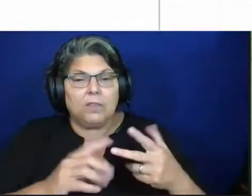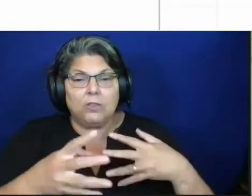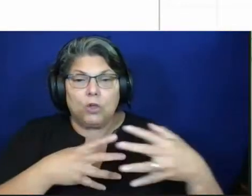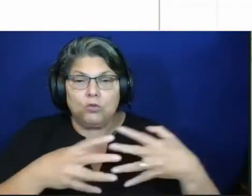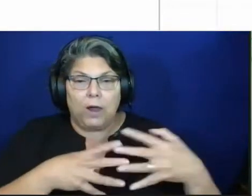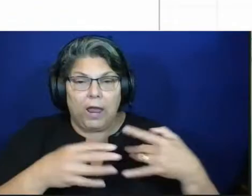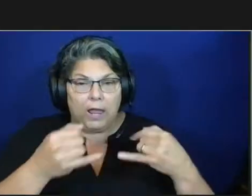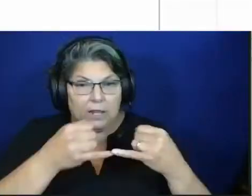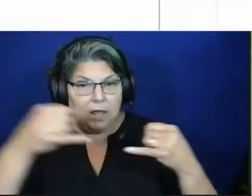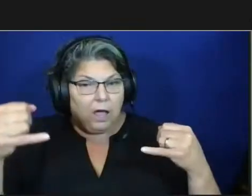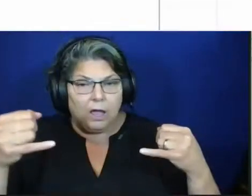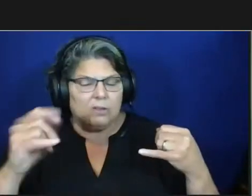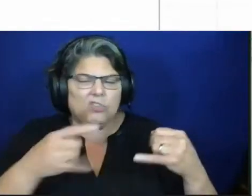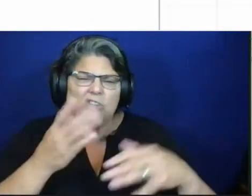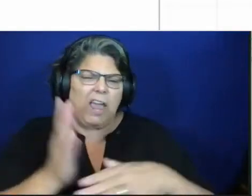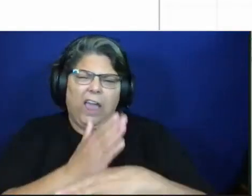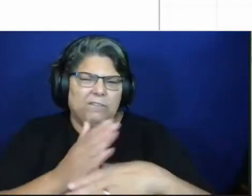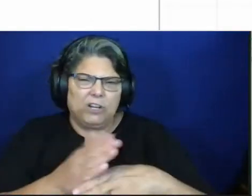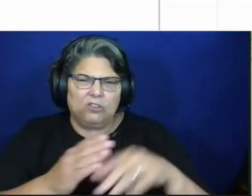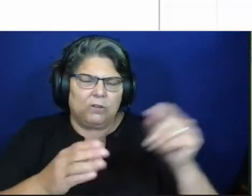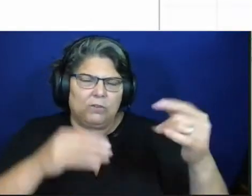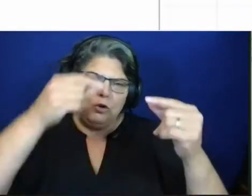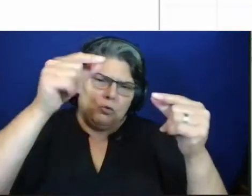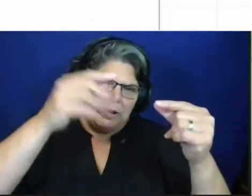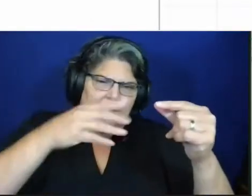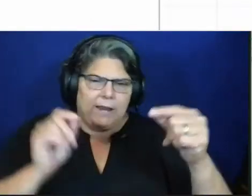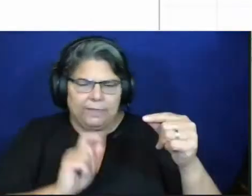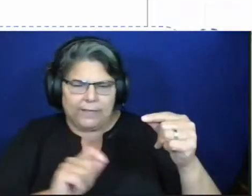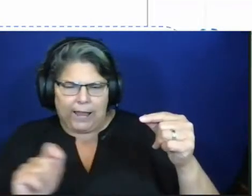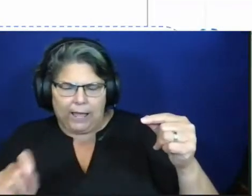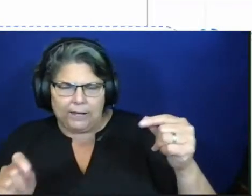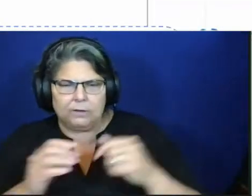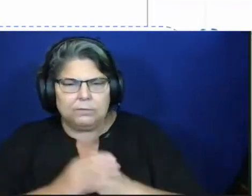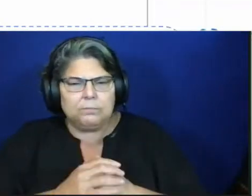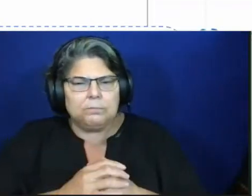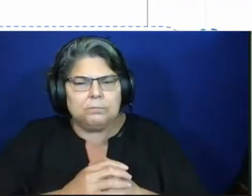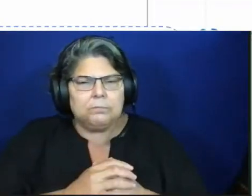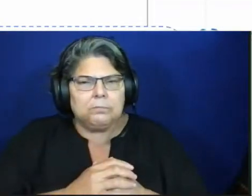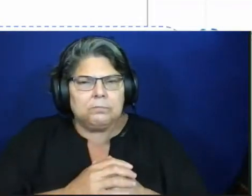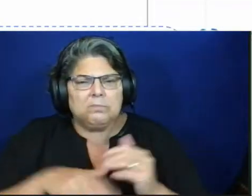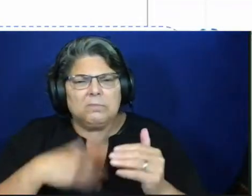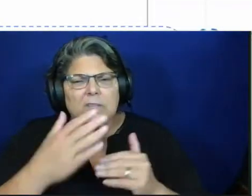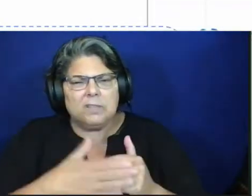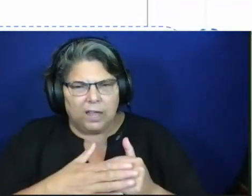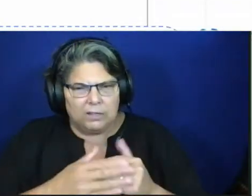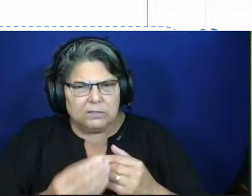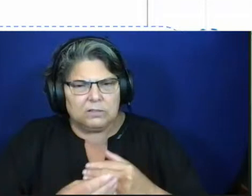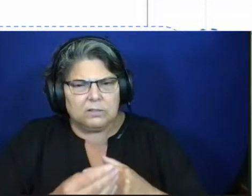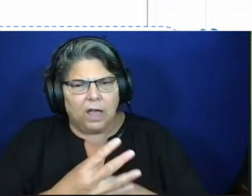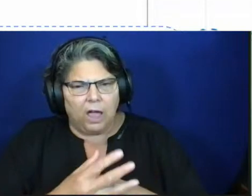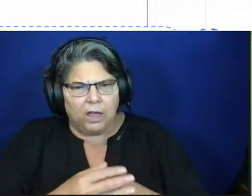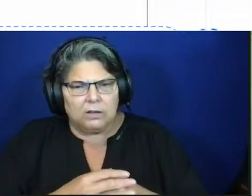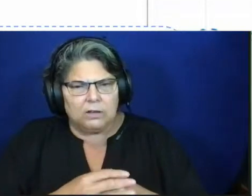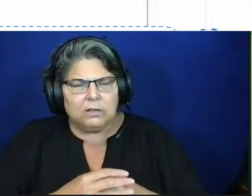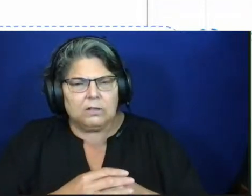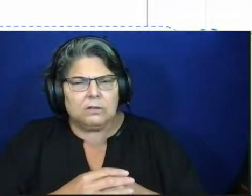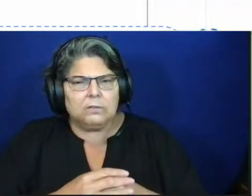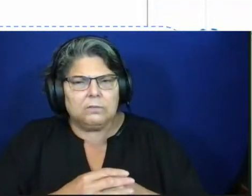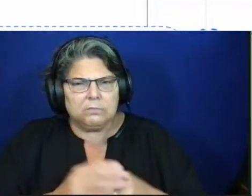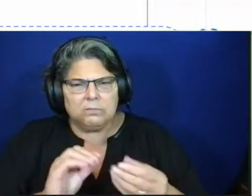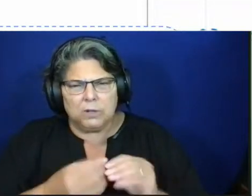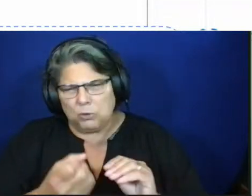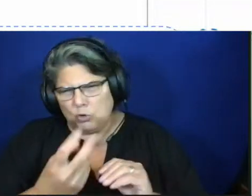line is just an average of those. As we go down, the next slide, slide 12,